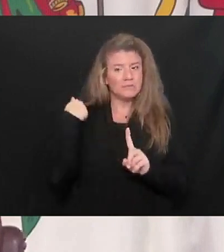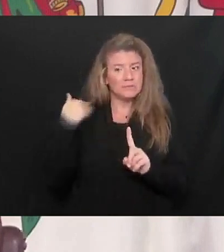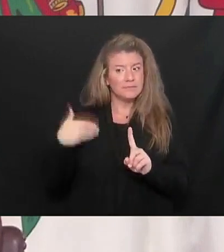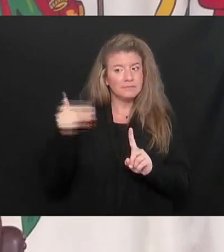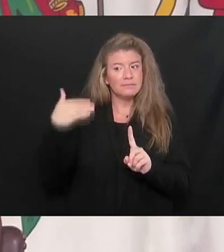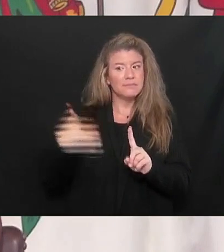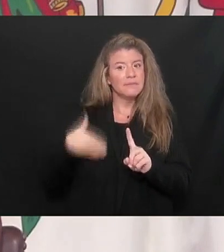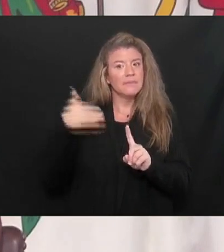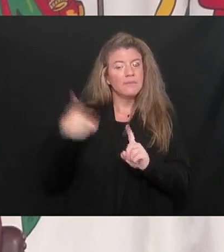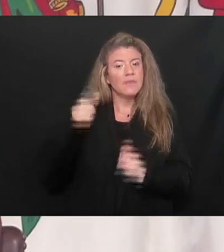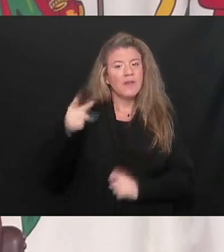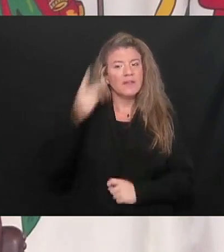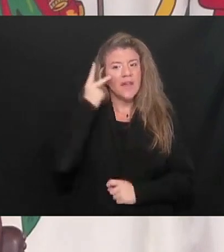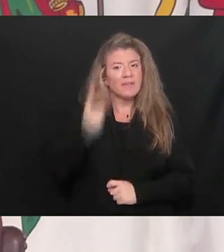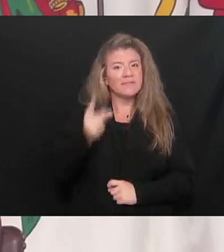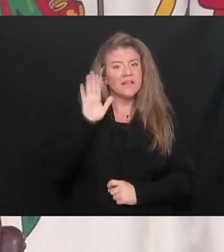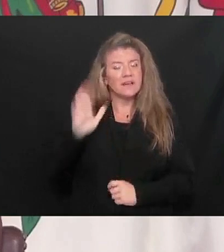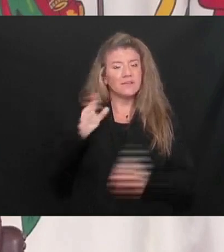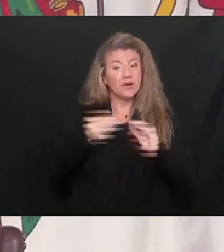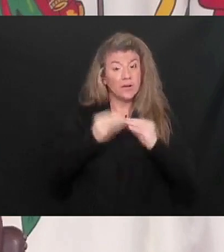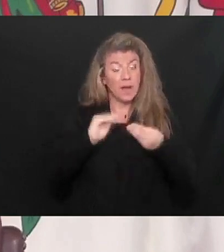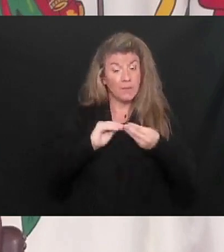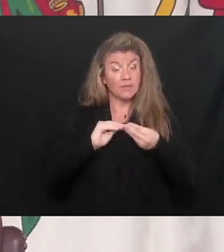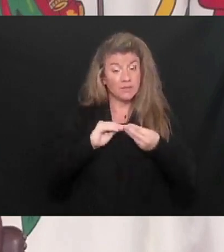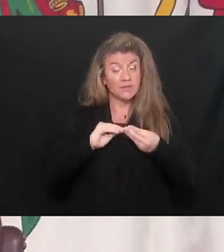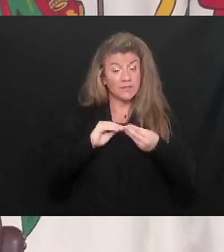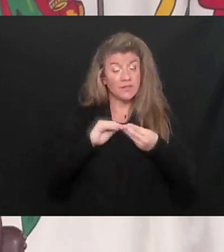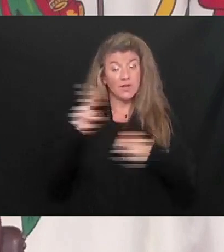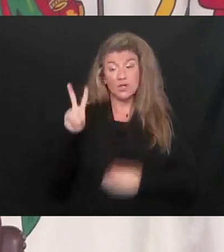saw cases go from 200